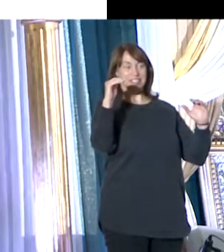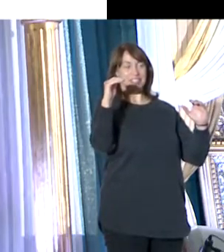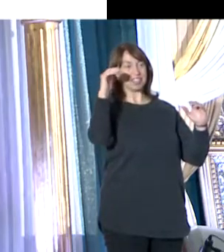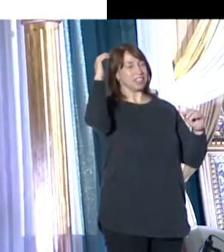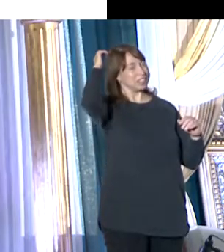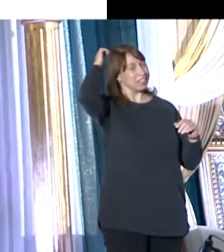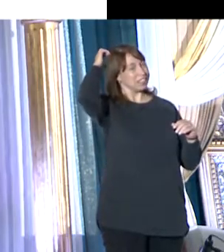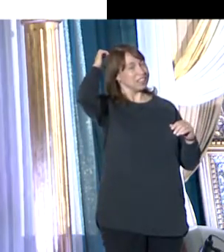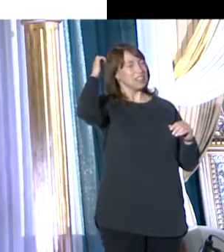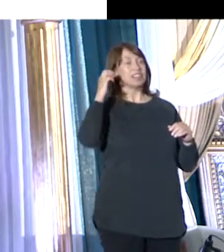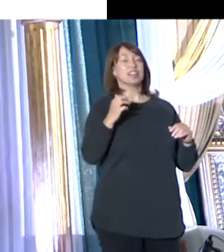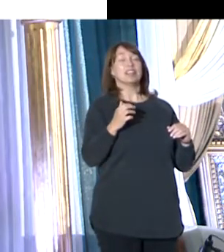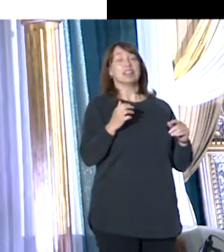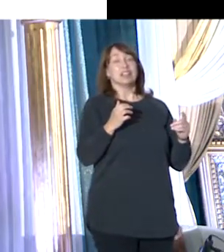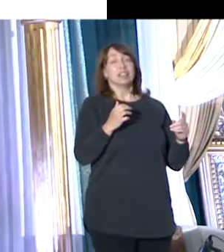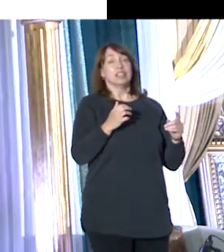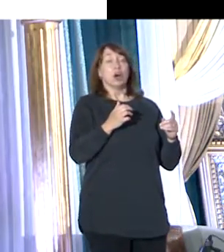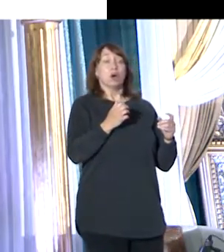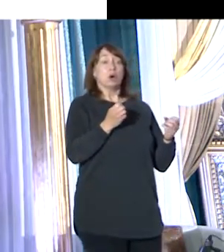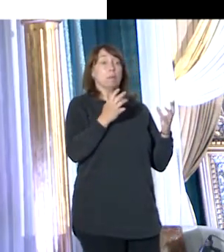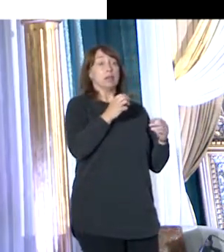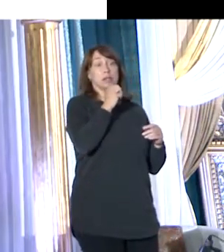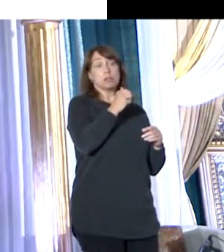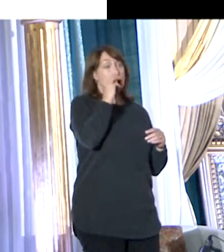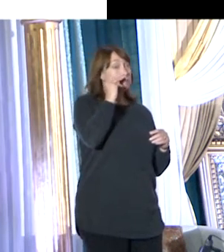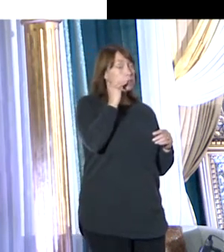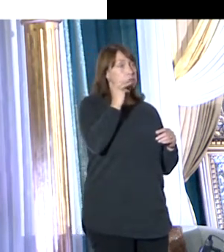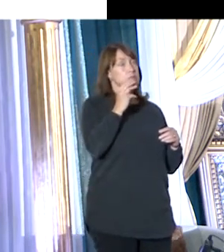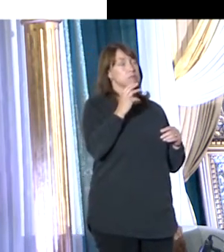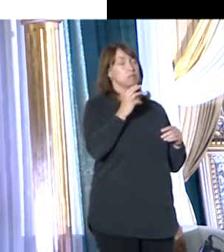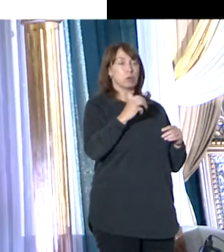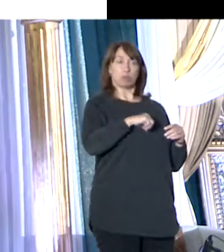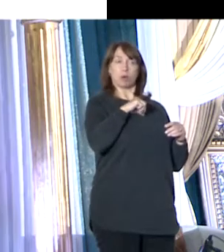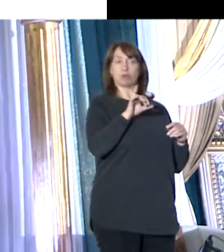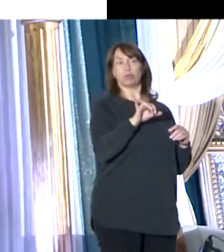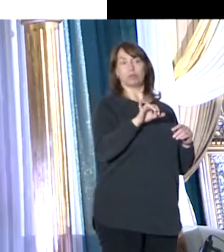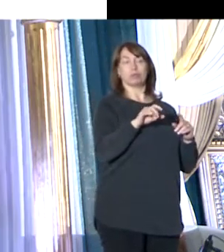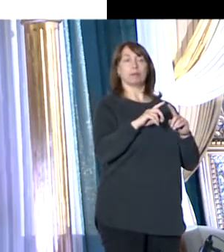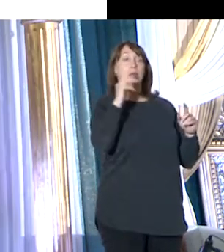imagine. Why are Muslims proud to be Canadian?